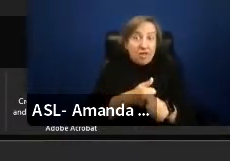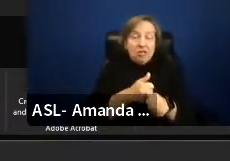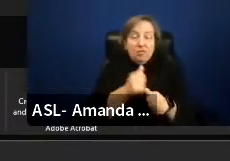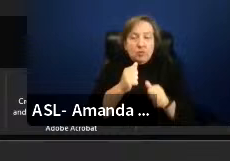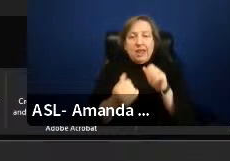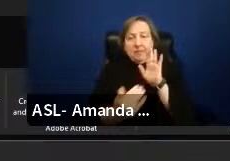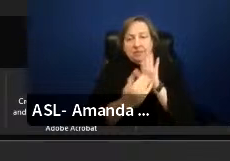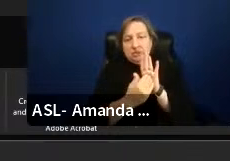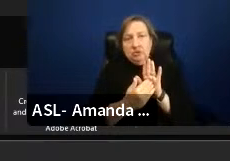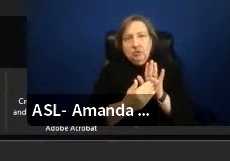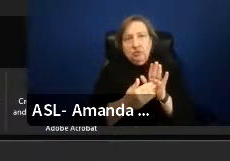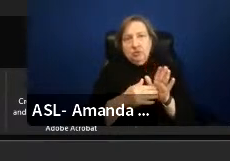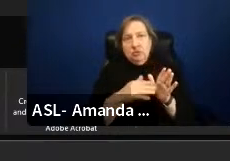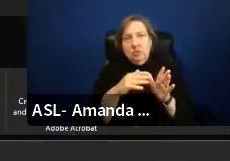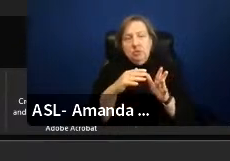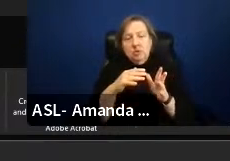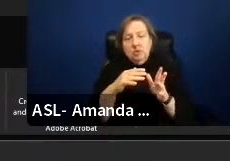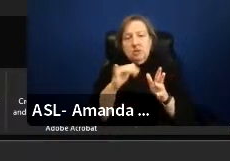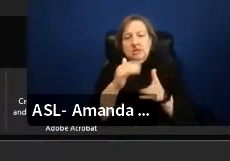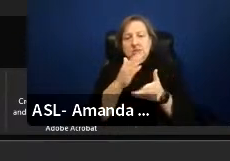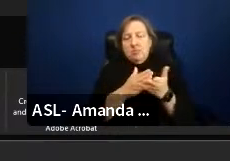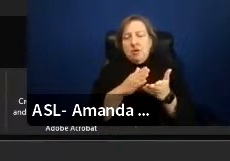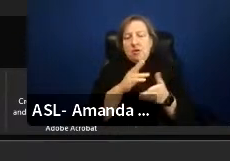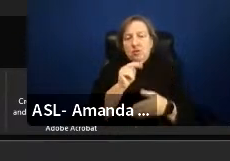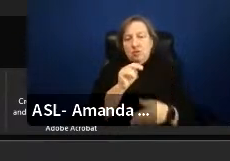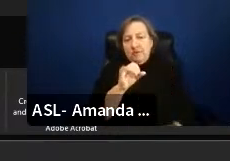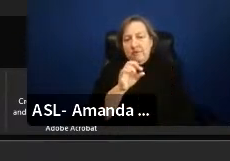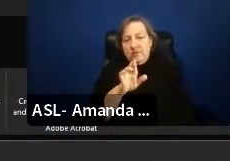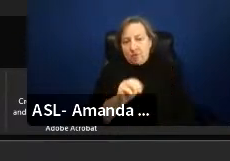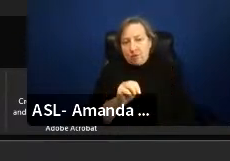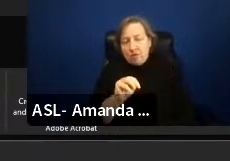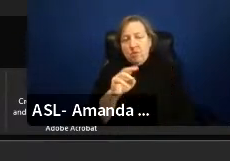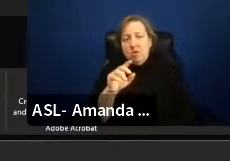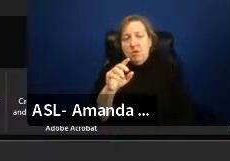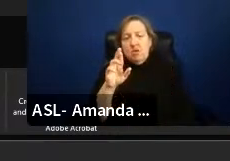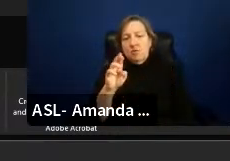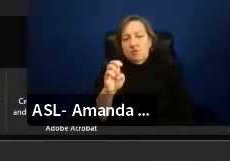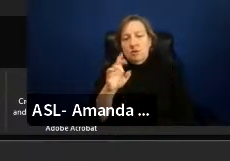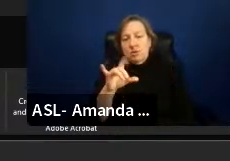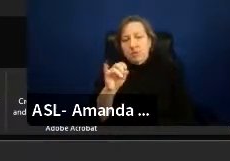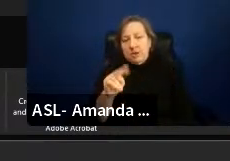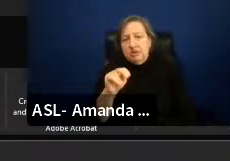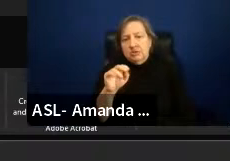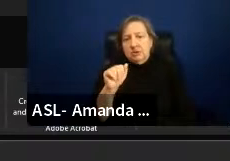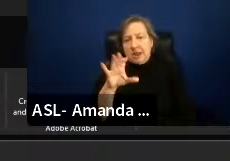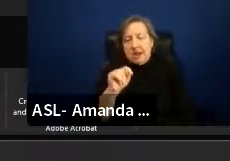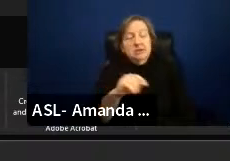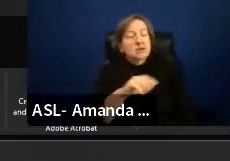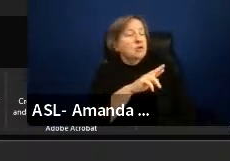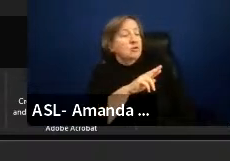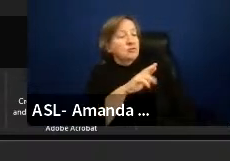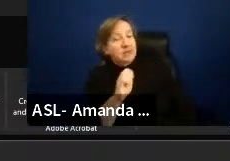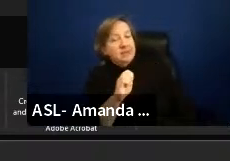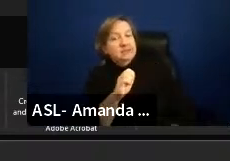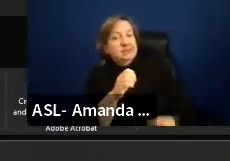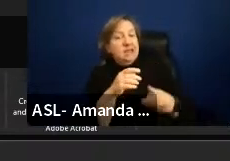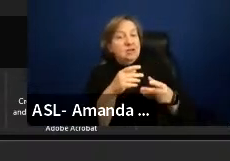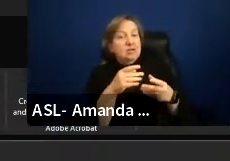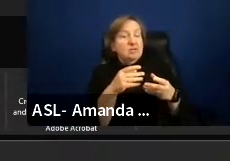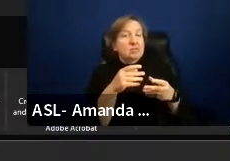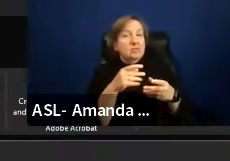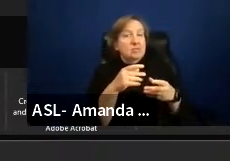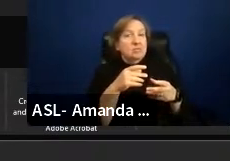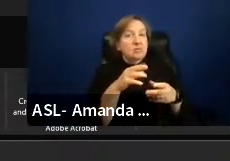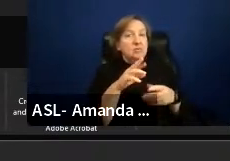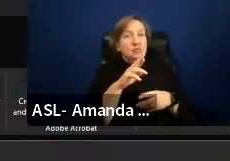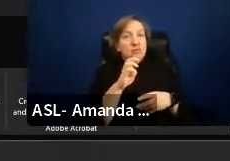Uniform Relocation Act. At least for here, it'd be good on that one, just say the real estate process, including eminent domain if necessary.